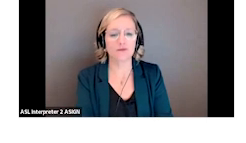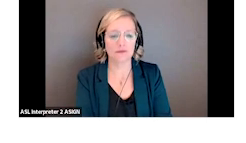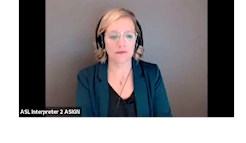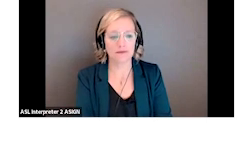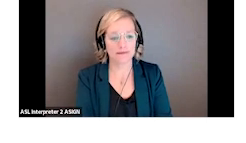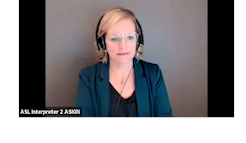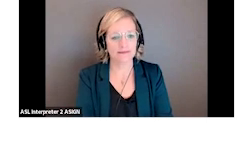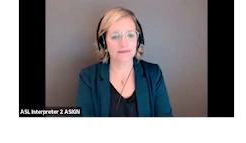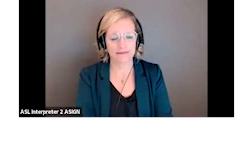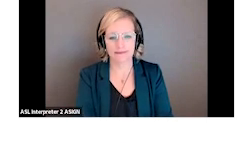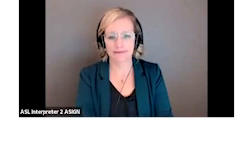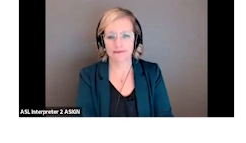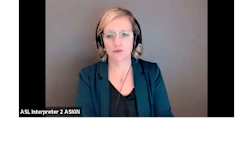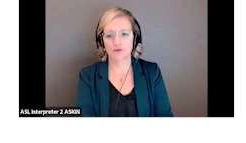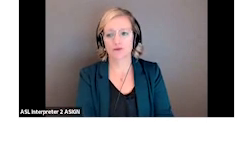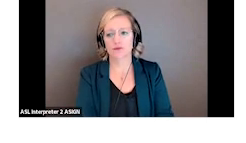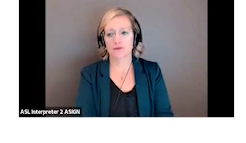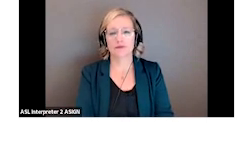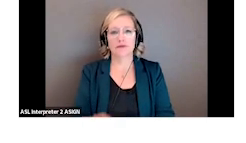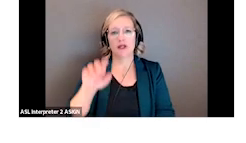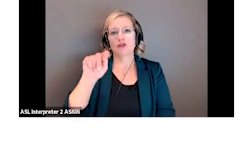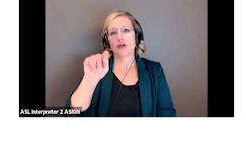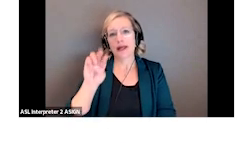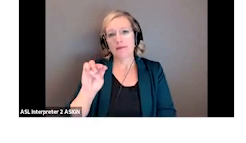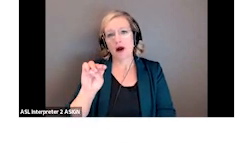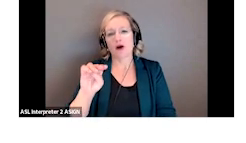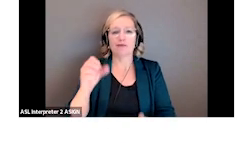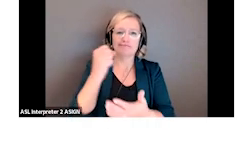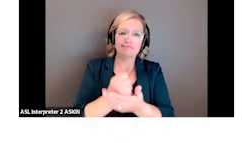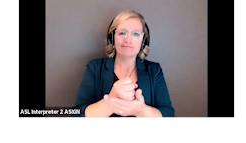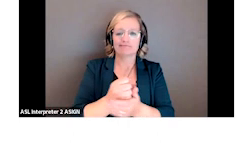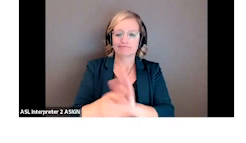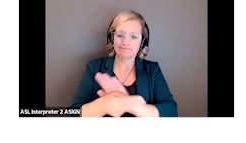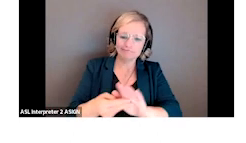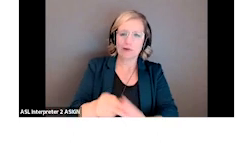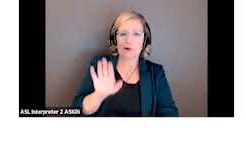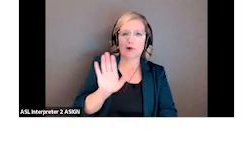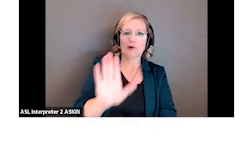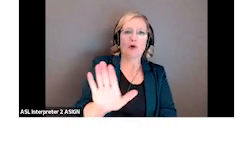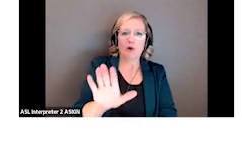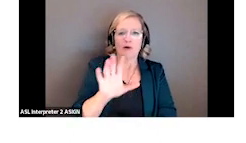Okay. Trademark. Okay, so I'm not a lawyer, nor have I played one in a movie.